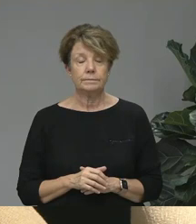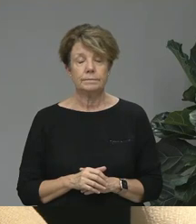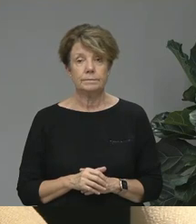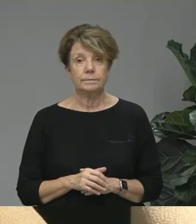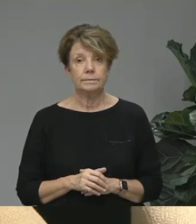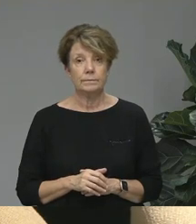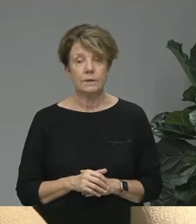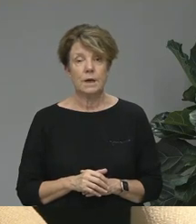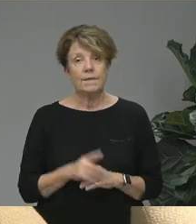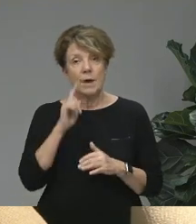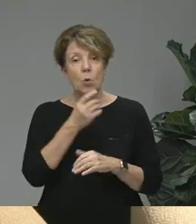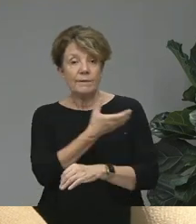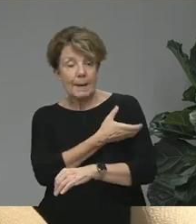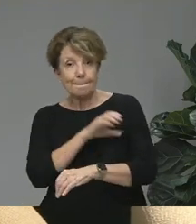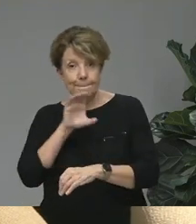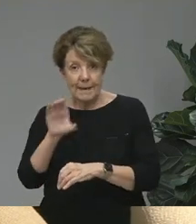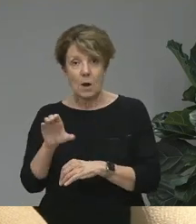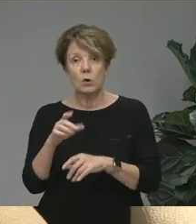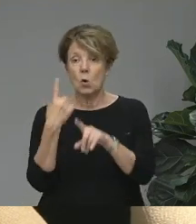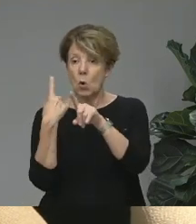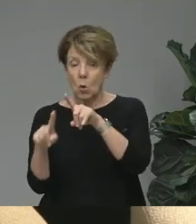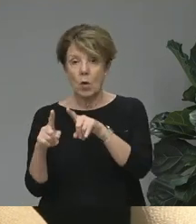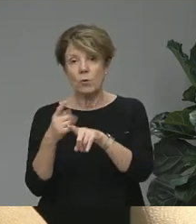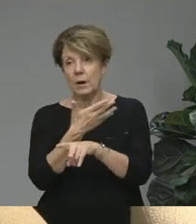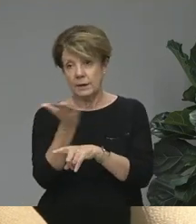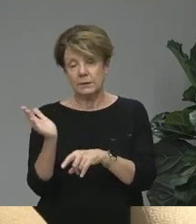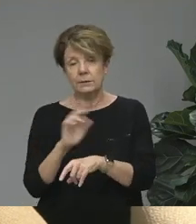would have empowered, authorised,